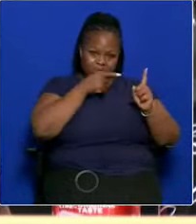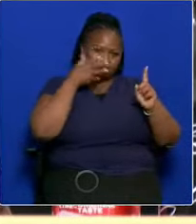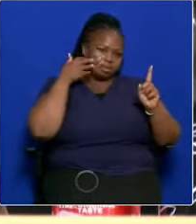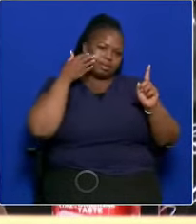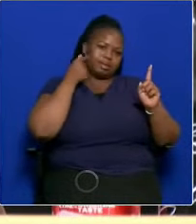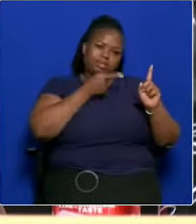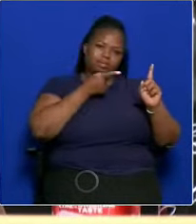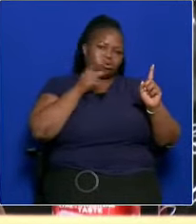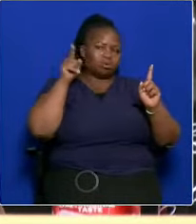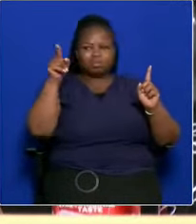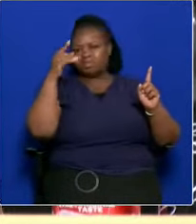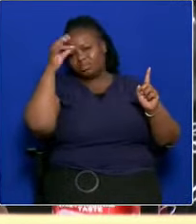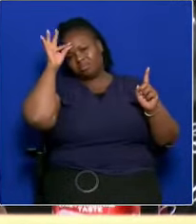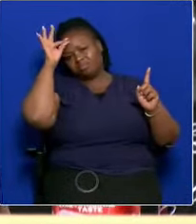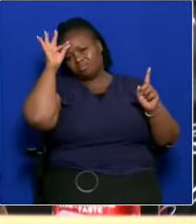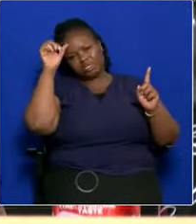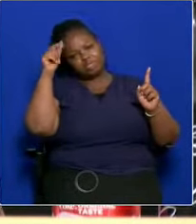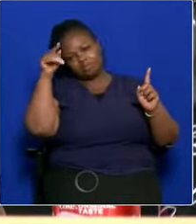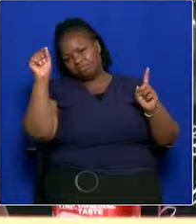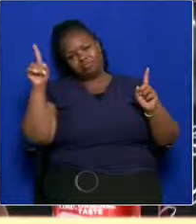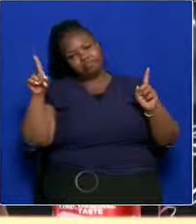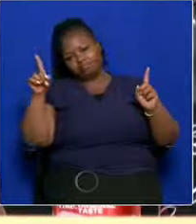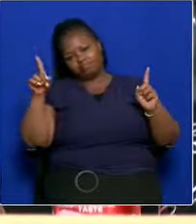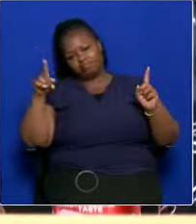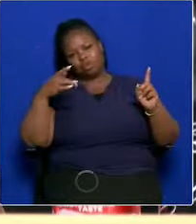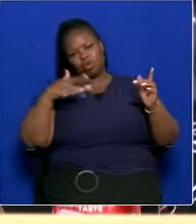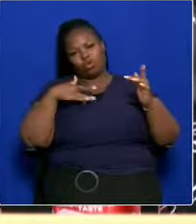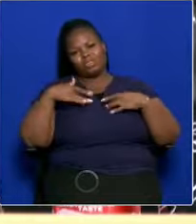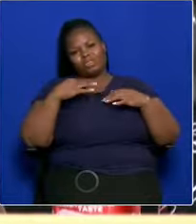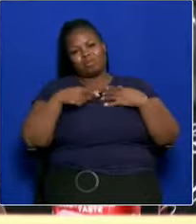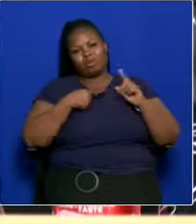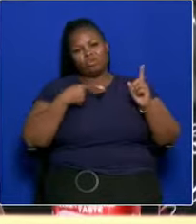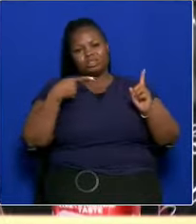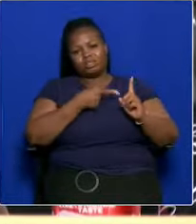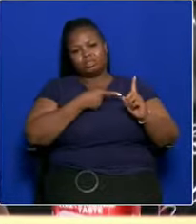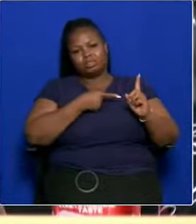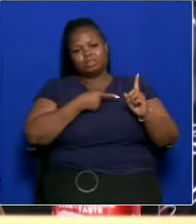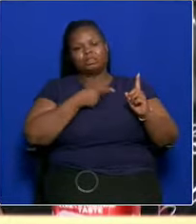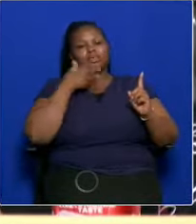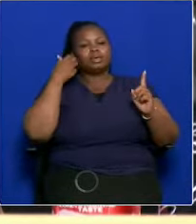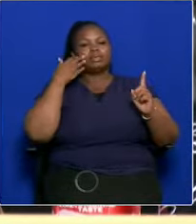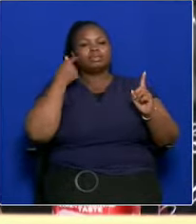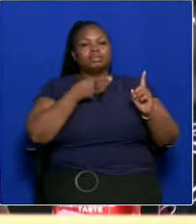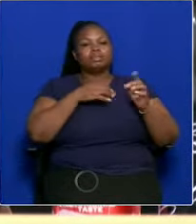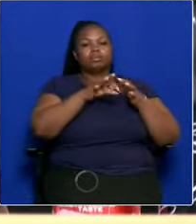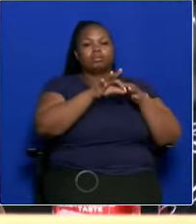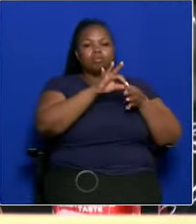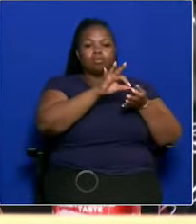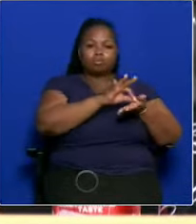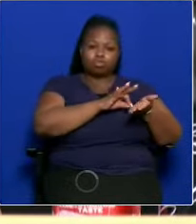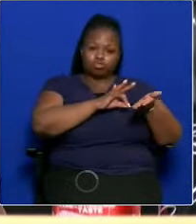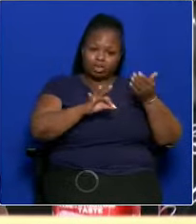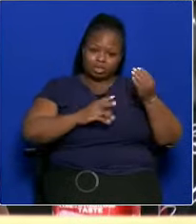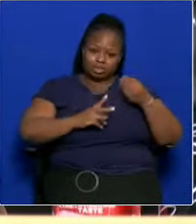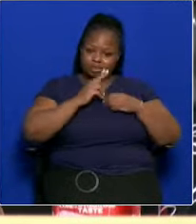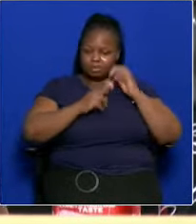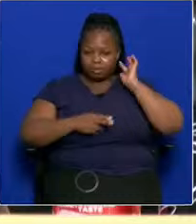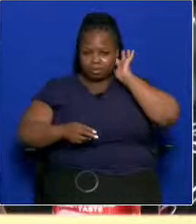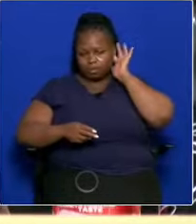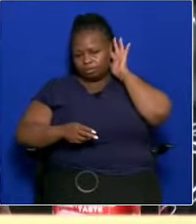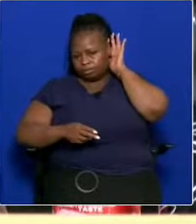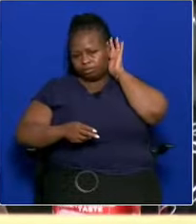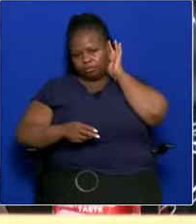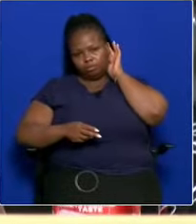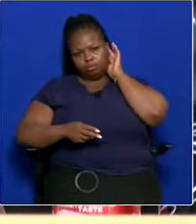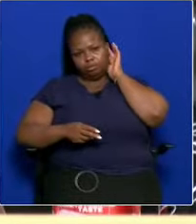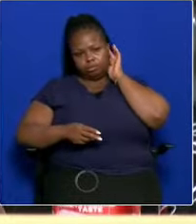the SAPS part. It's more likely that it's directed at the contract that you and Sergeant Nkosi were trying to